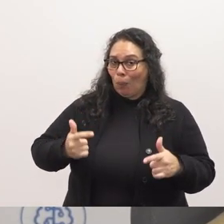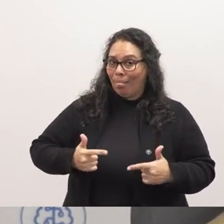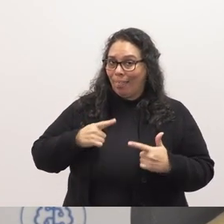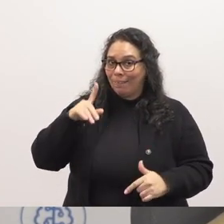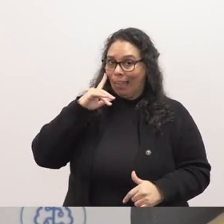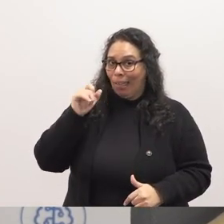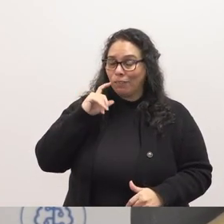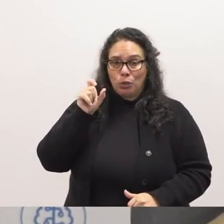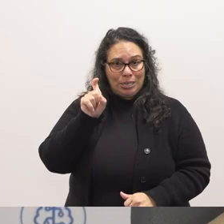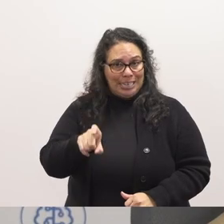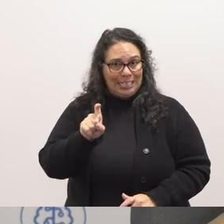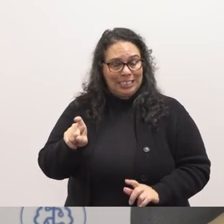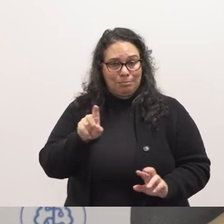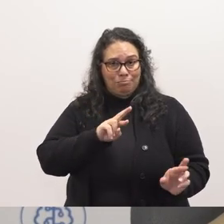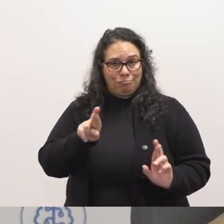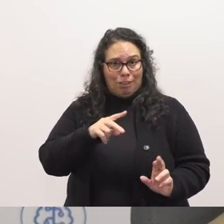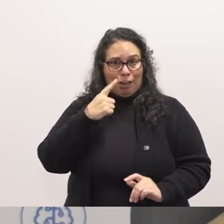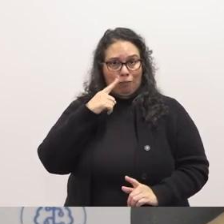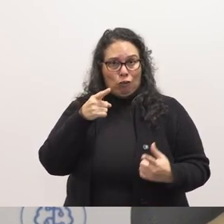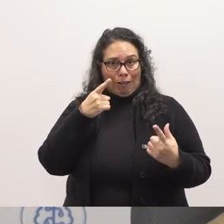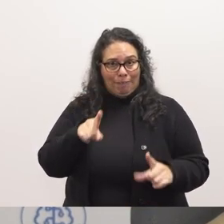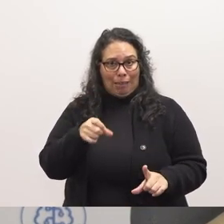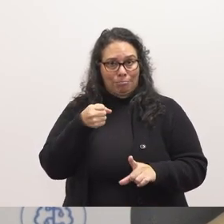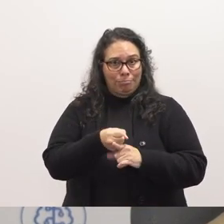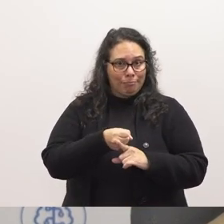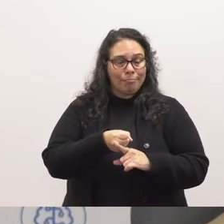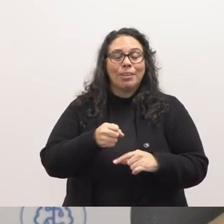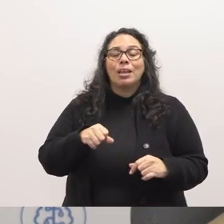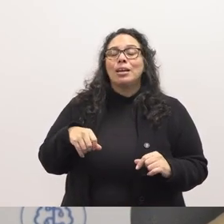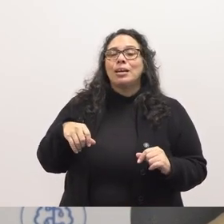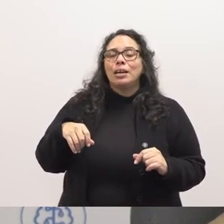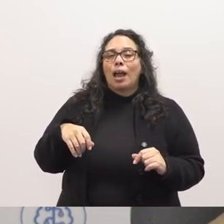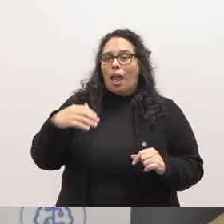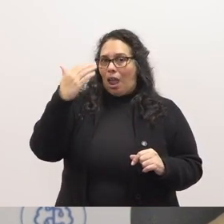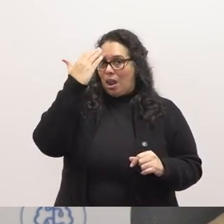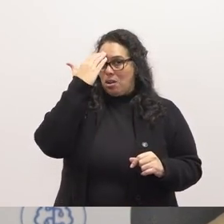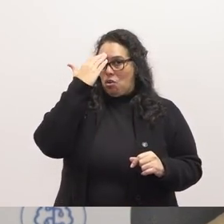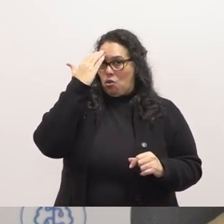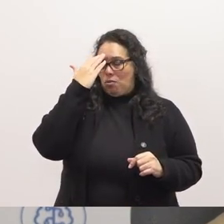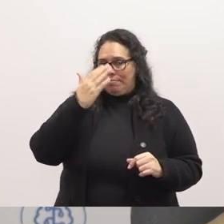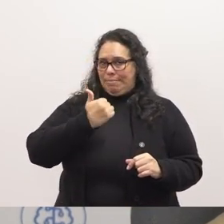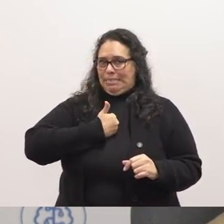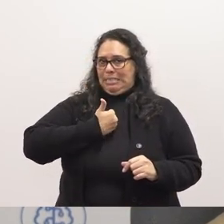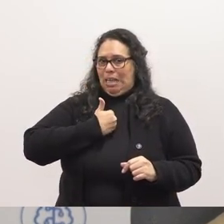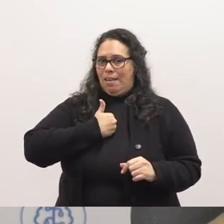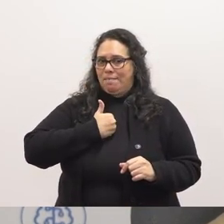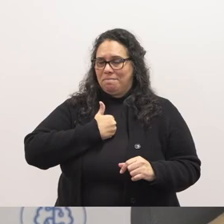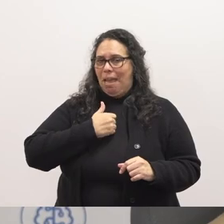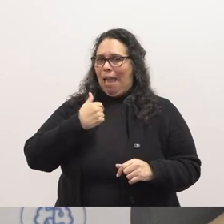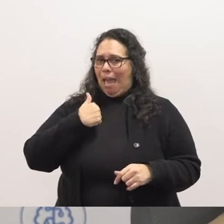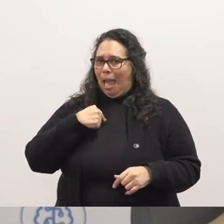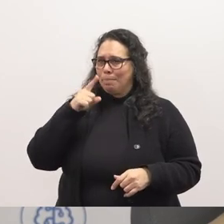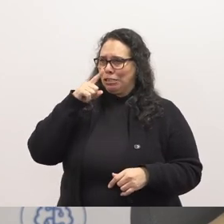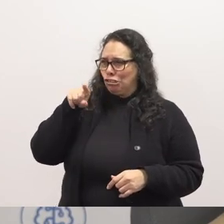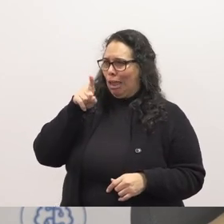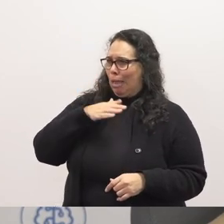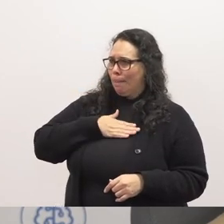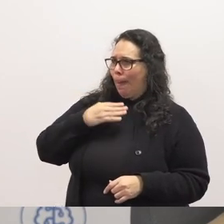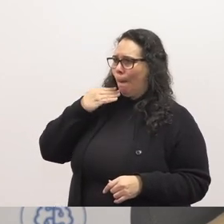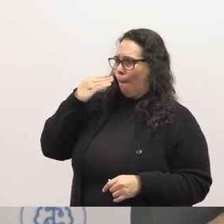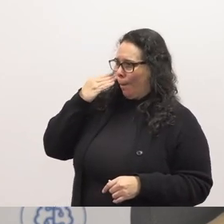have to be prepared for these events. And I know for myself, I'm going to go around my house and check, you